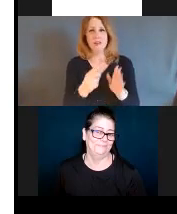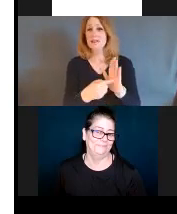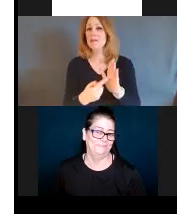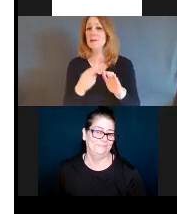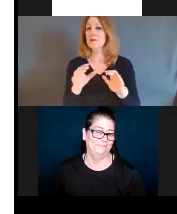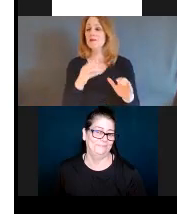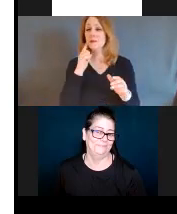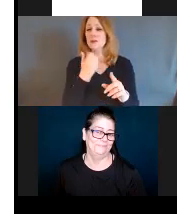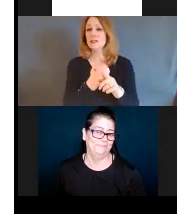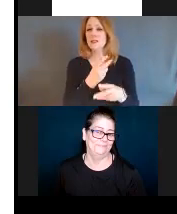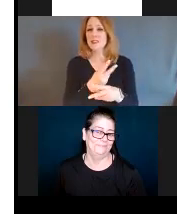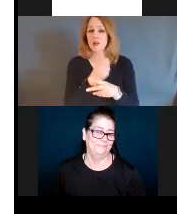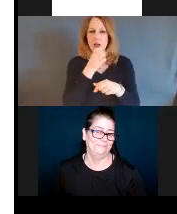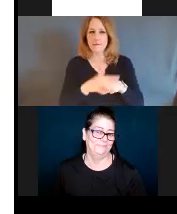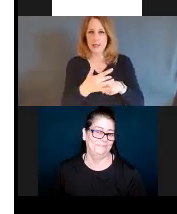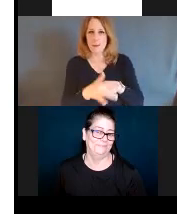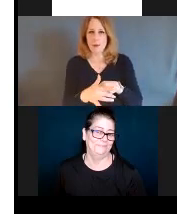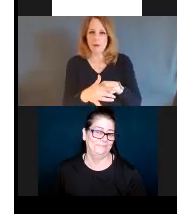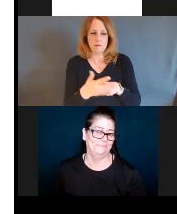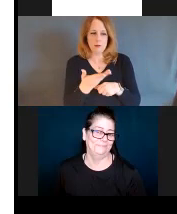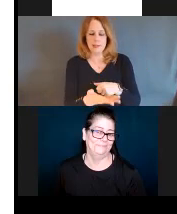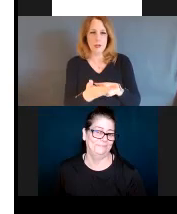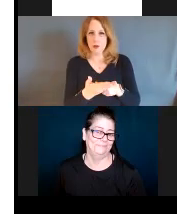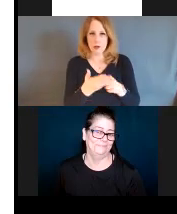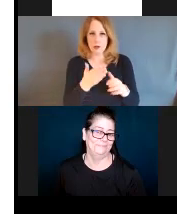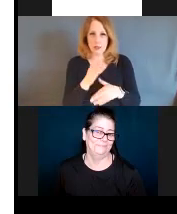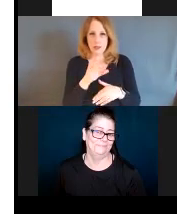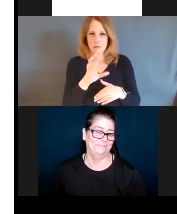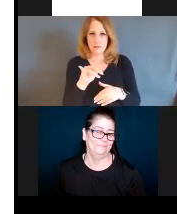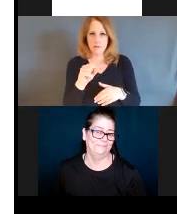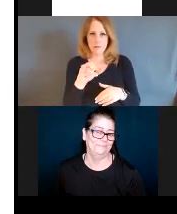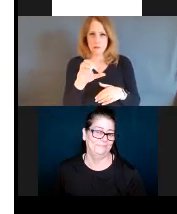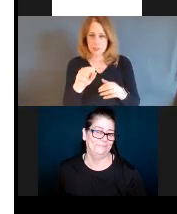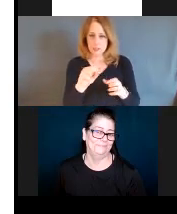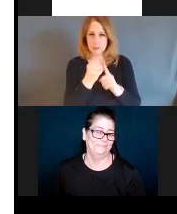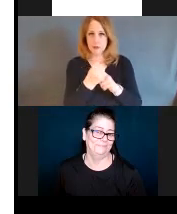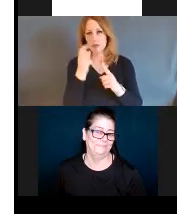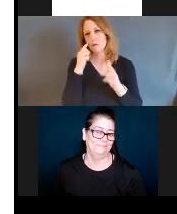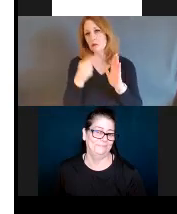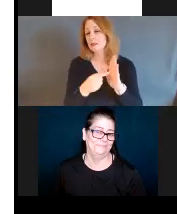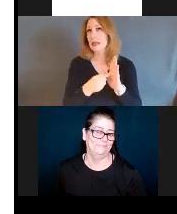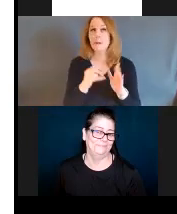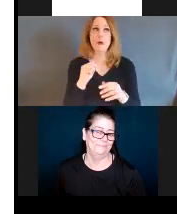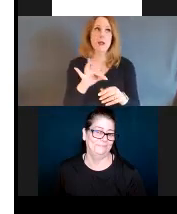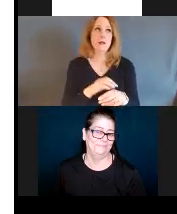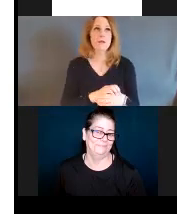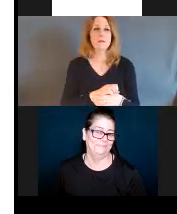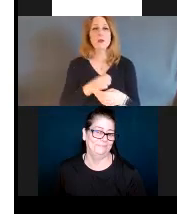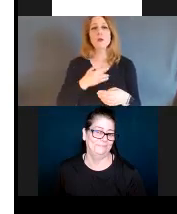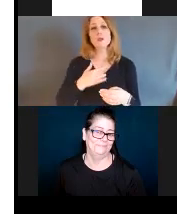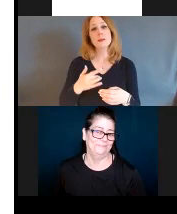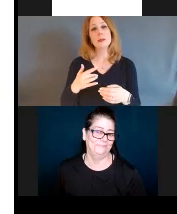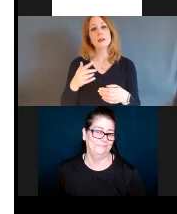self-care is not available to you after a crisis situation. So if your self-care, for example, is to take a